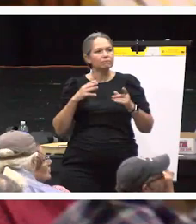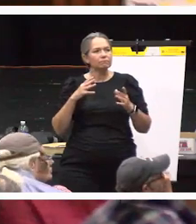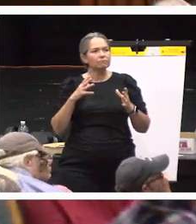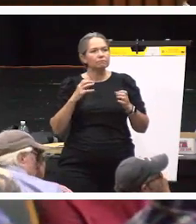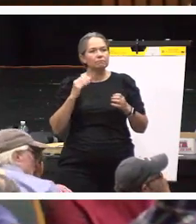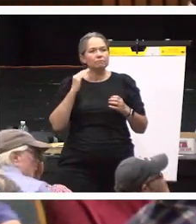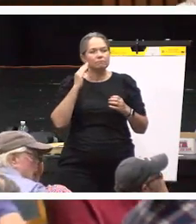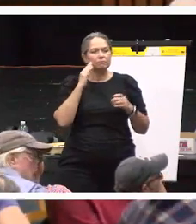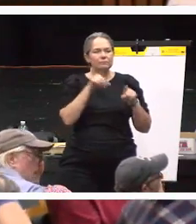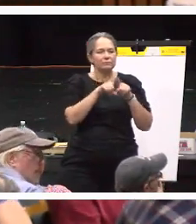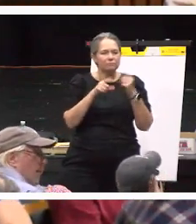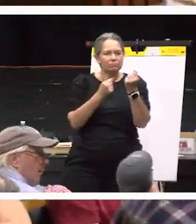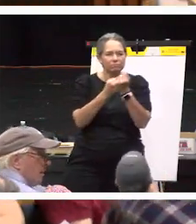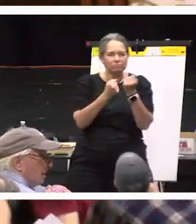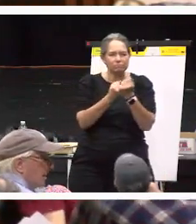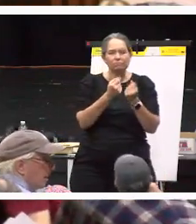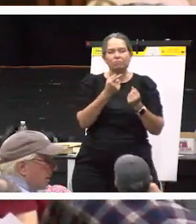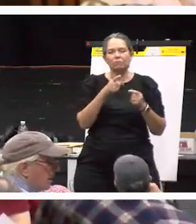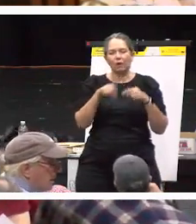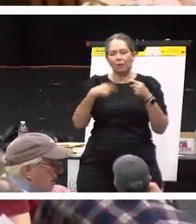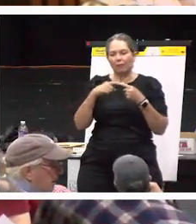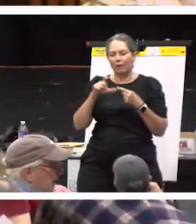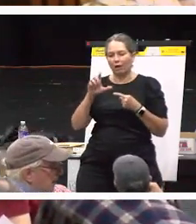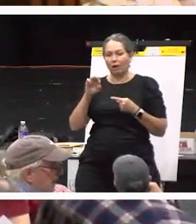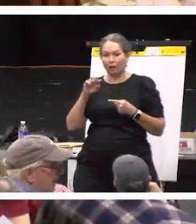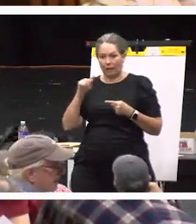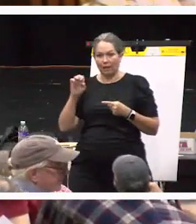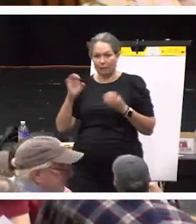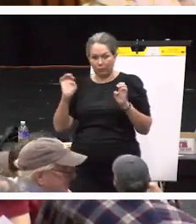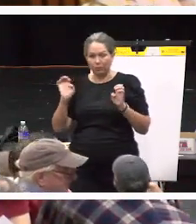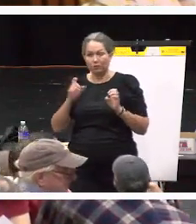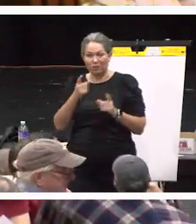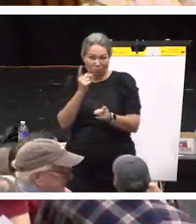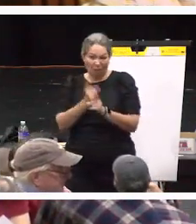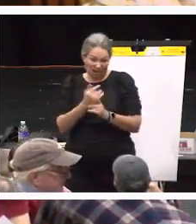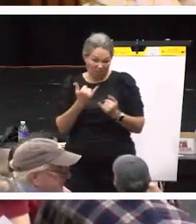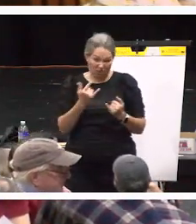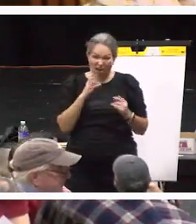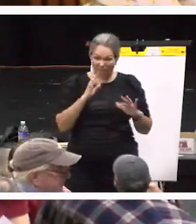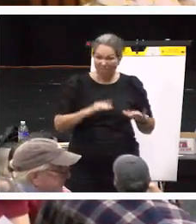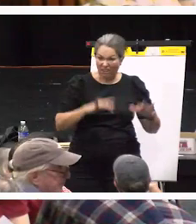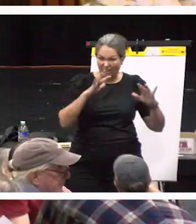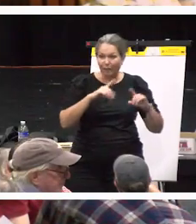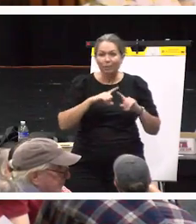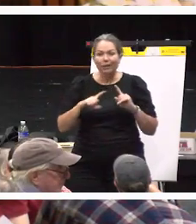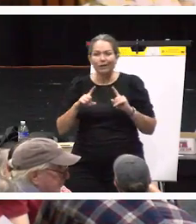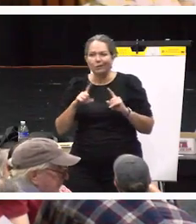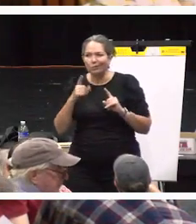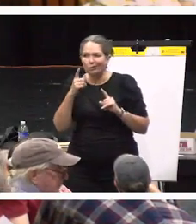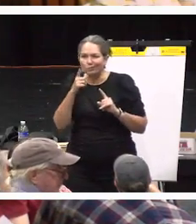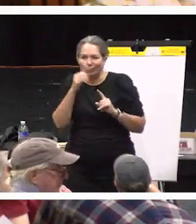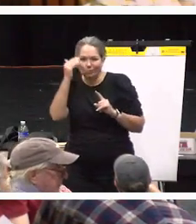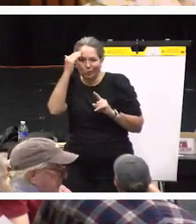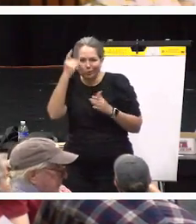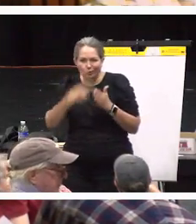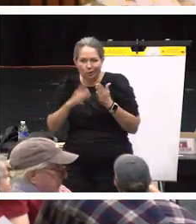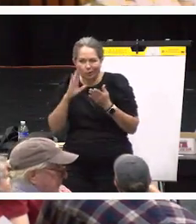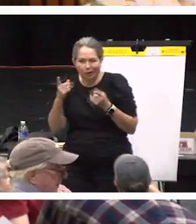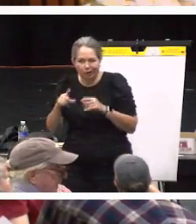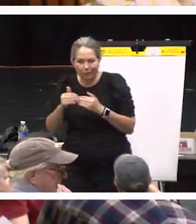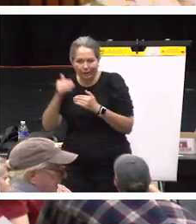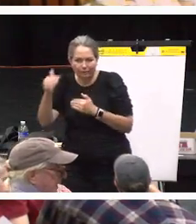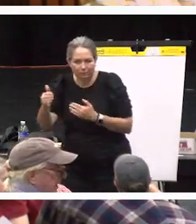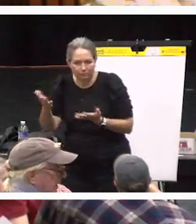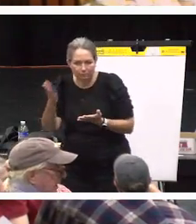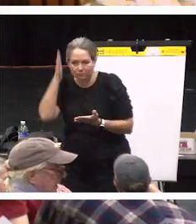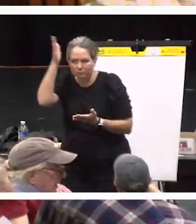that on the heels of the climate emergency that we're dealing with a flood now, but as was mentioned in the last one, that we don't know what will come next in this. So